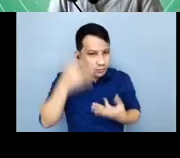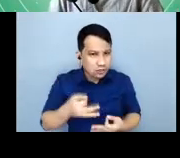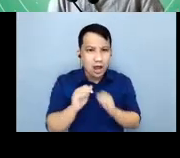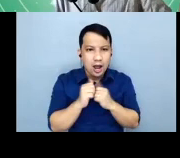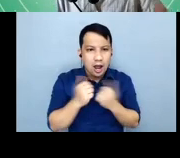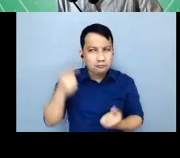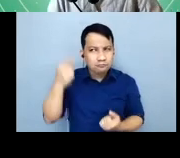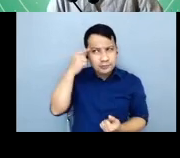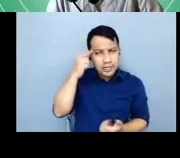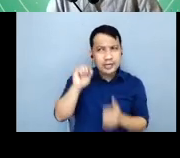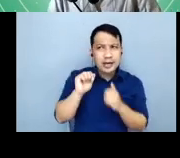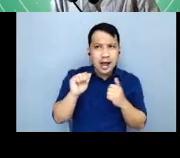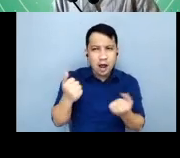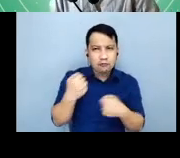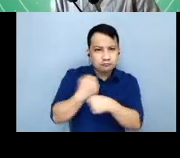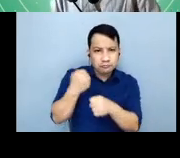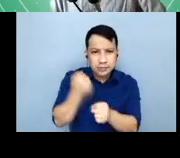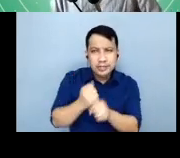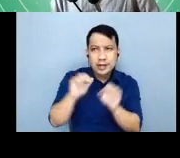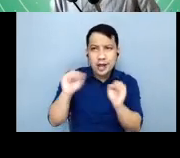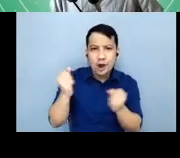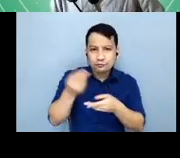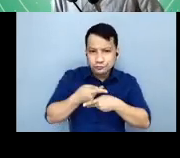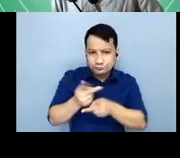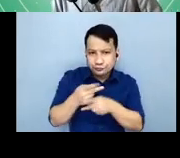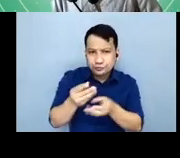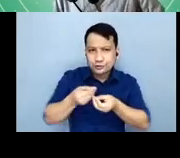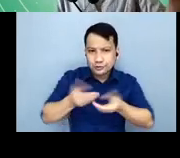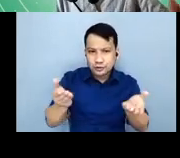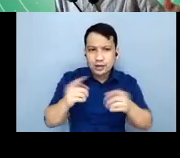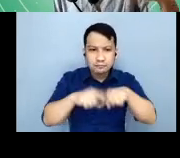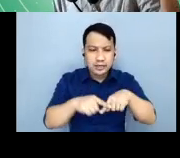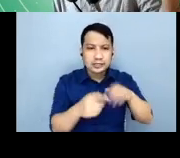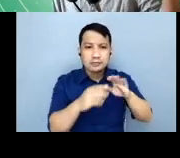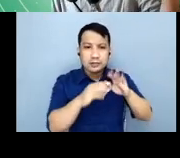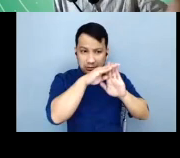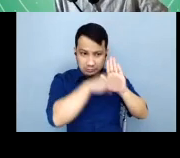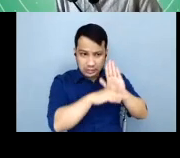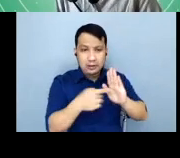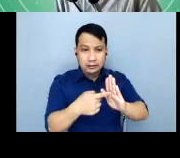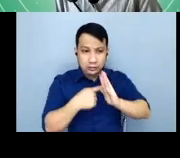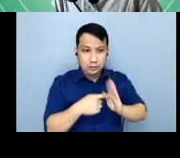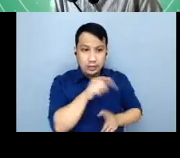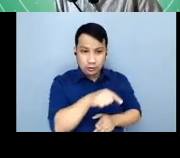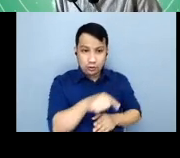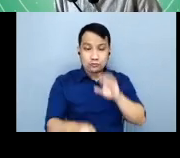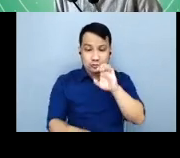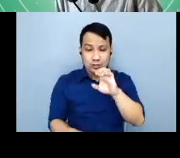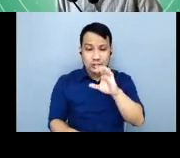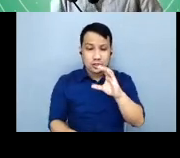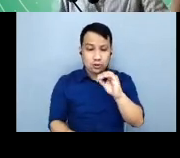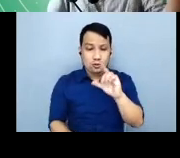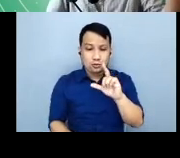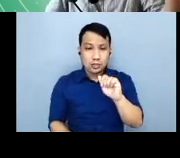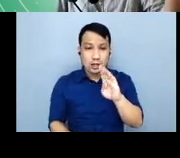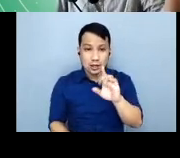way we source, the way we manufacture, the way we produce based on these requirements. So eco-labels are a very useful way at times